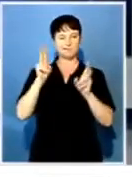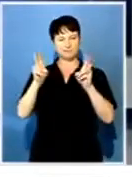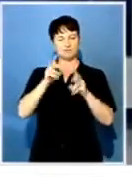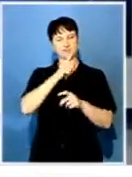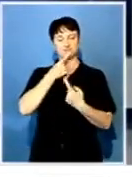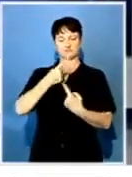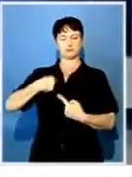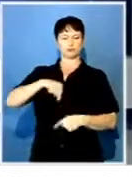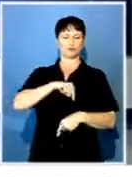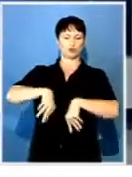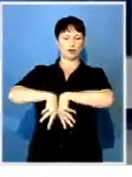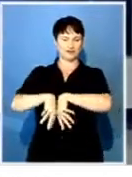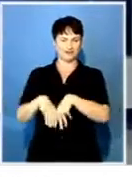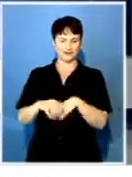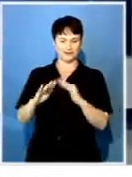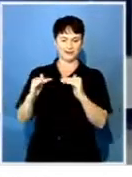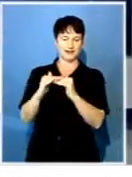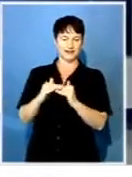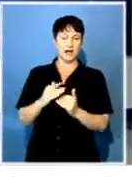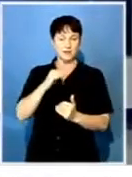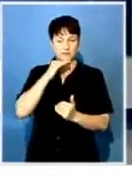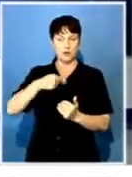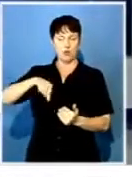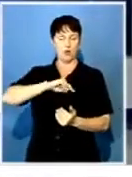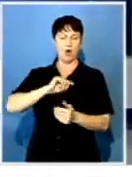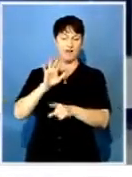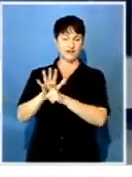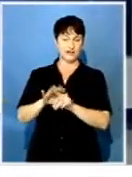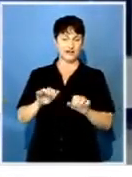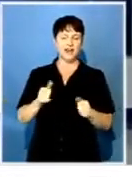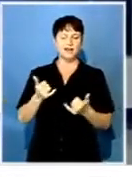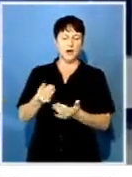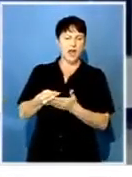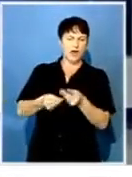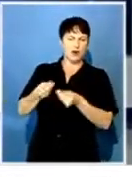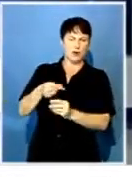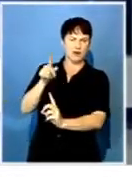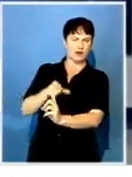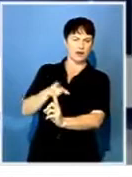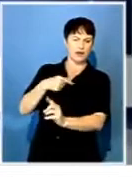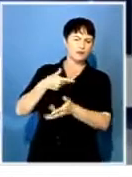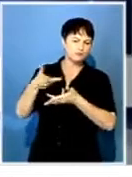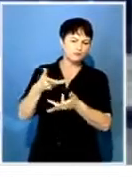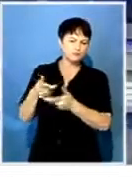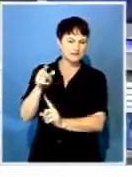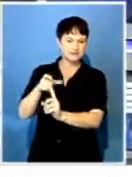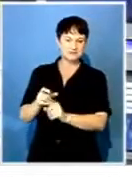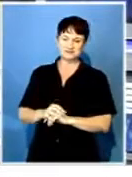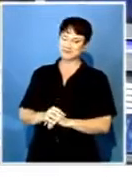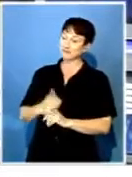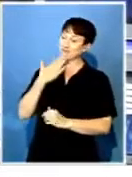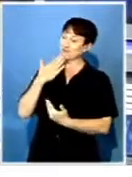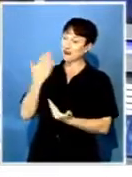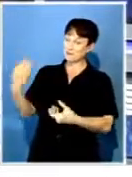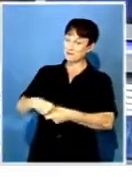affects everybody because there's less money to go around. Let's speak to our economics editor, Thandeka, Gqubule, Mbeki.